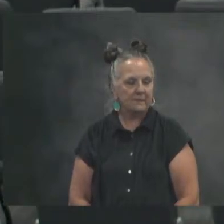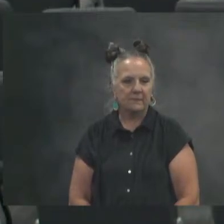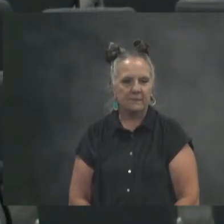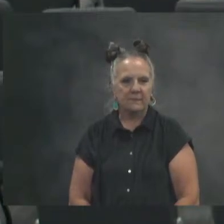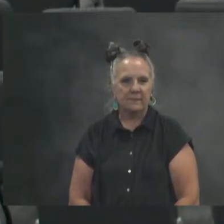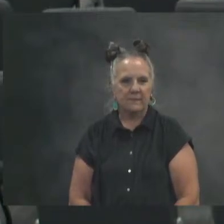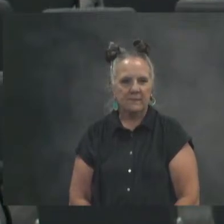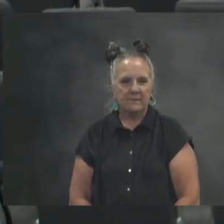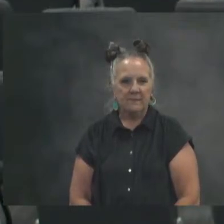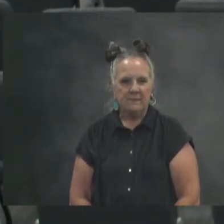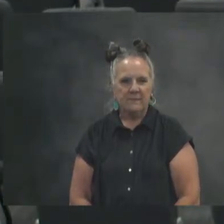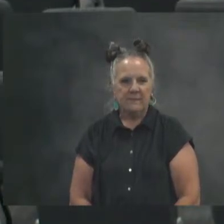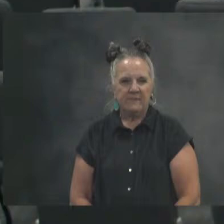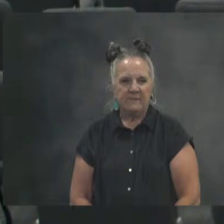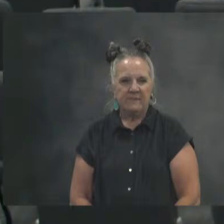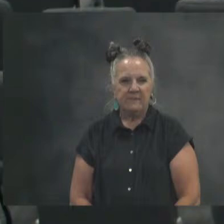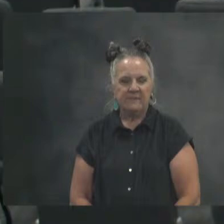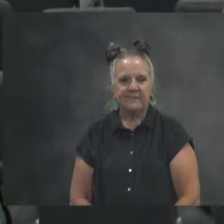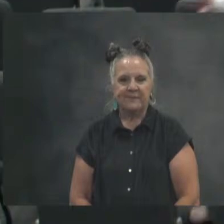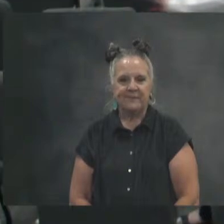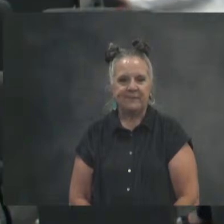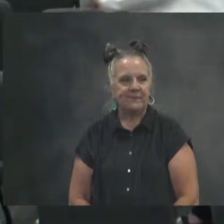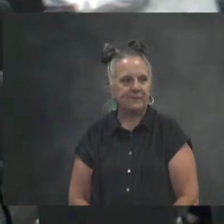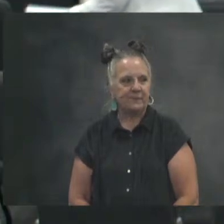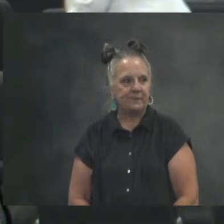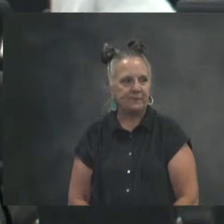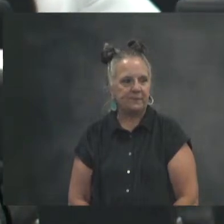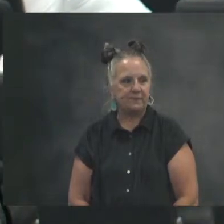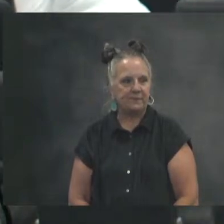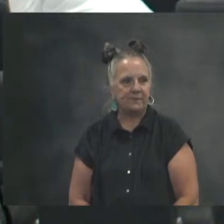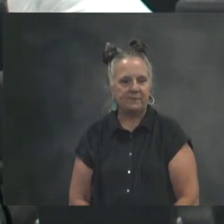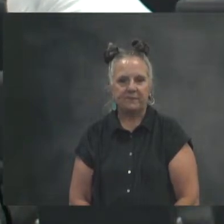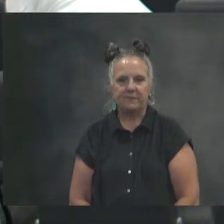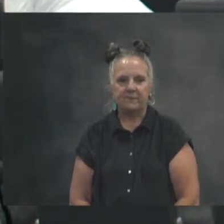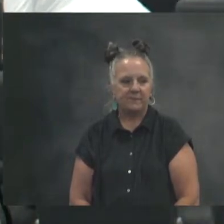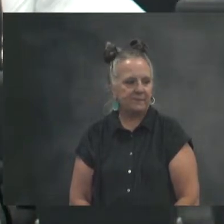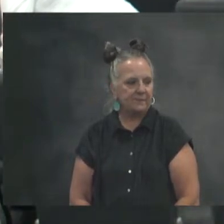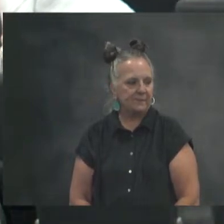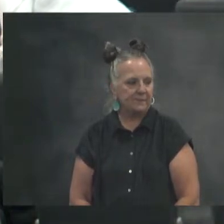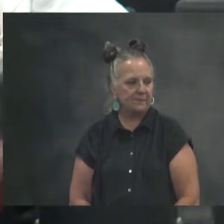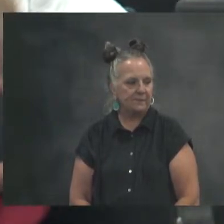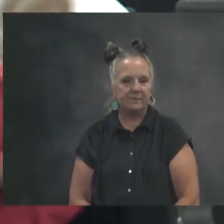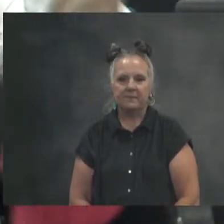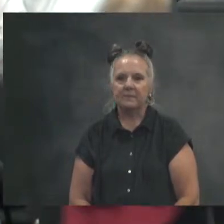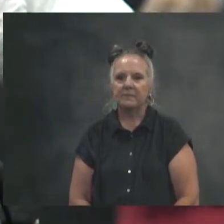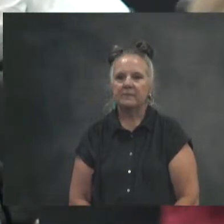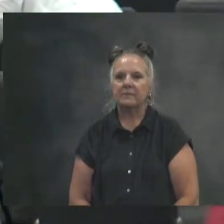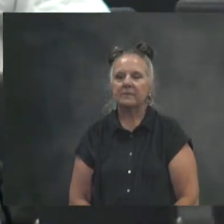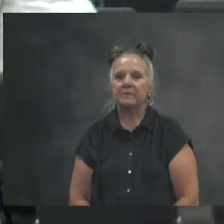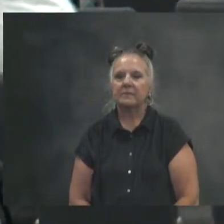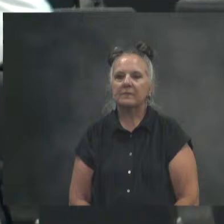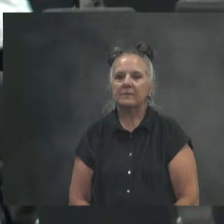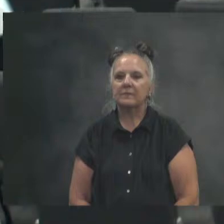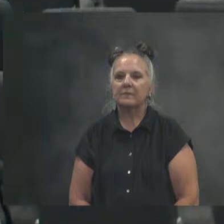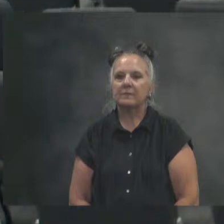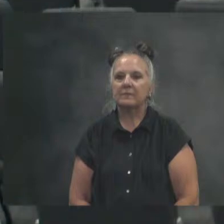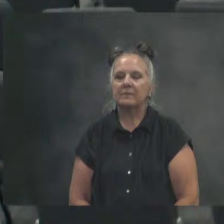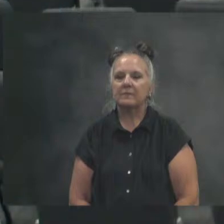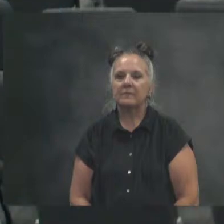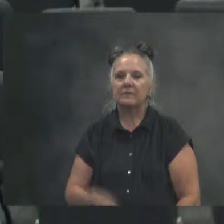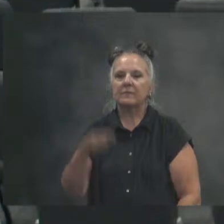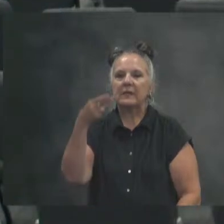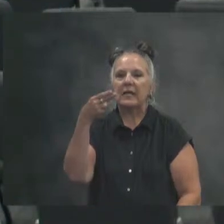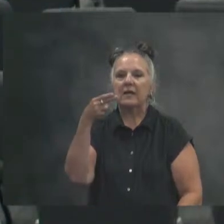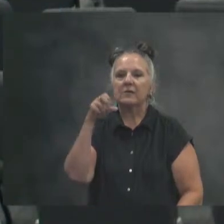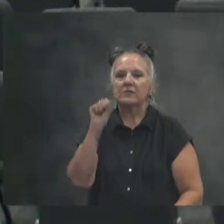All right. consideration is Clear Spring High School